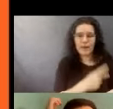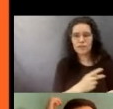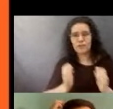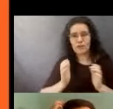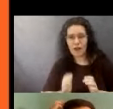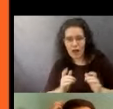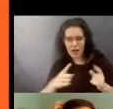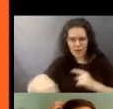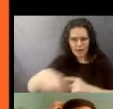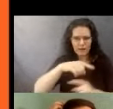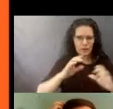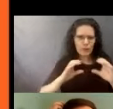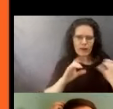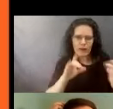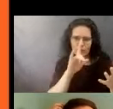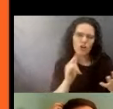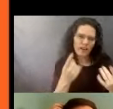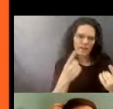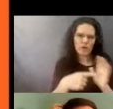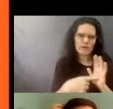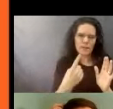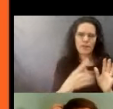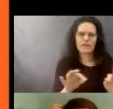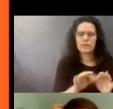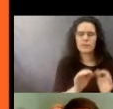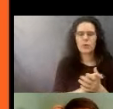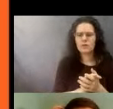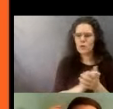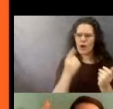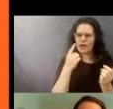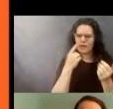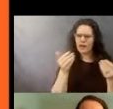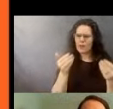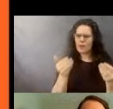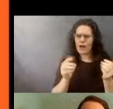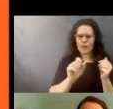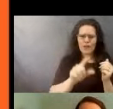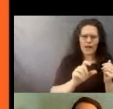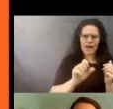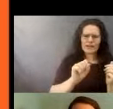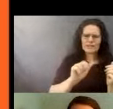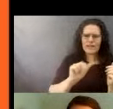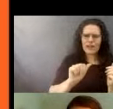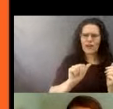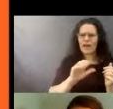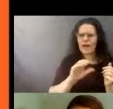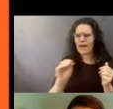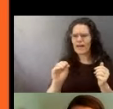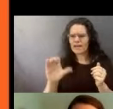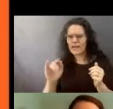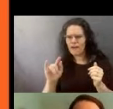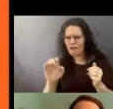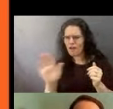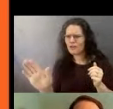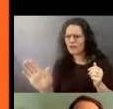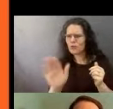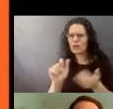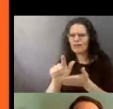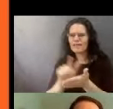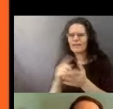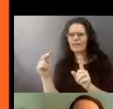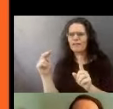I guess I'll start with posing this to both Sarah and to Caroline from the legal practitioner perspective. What